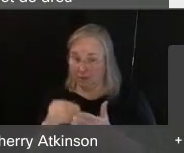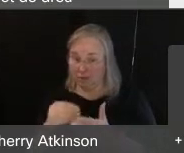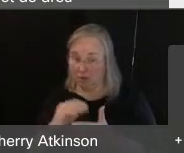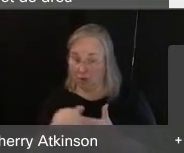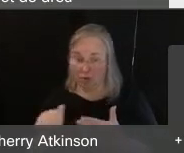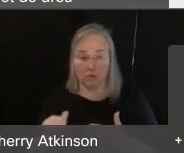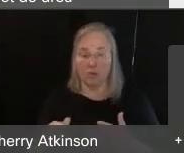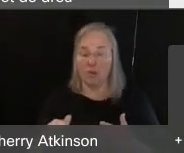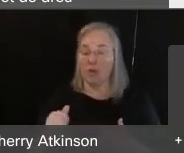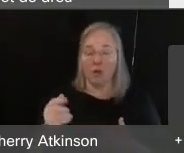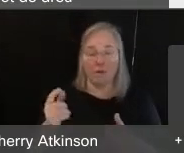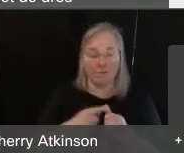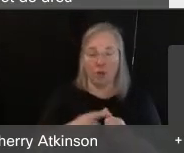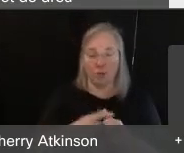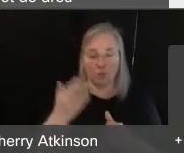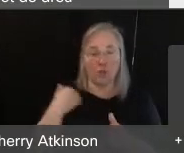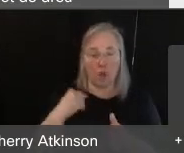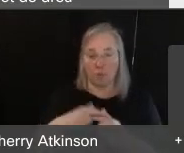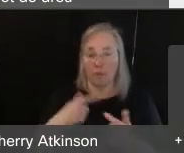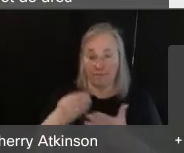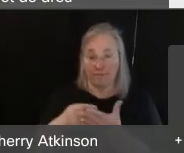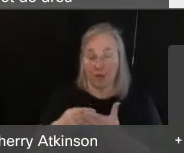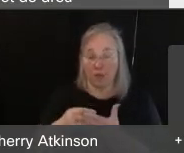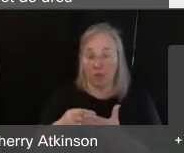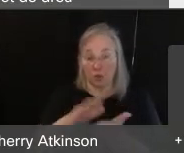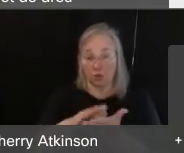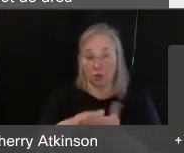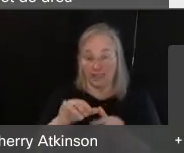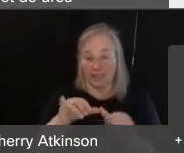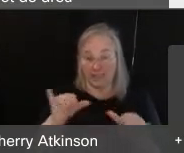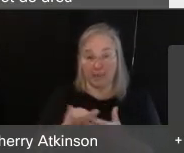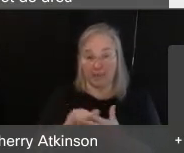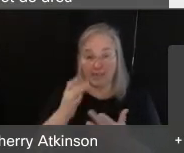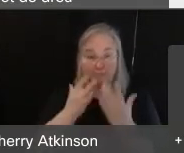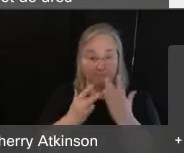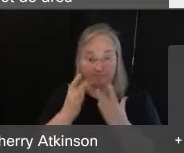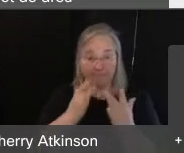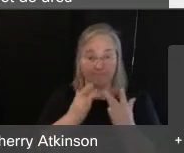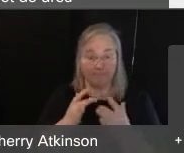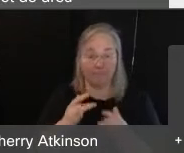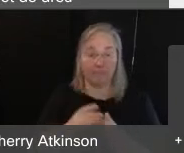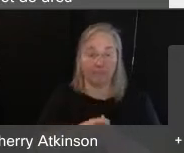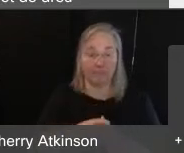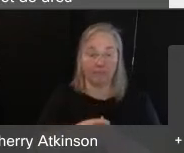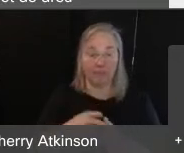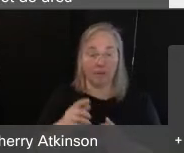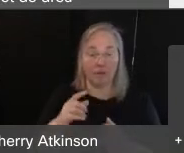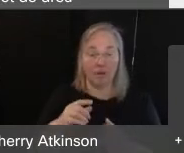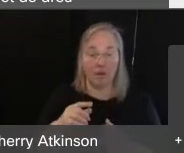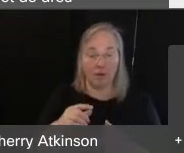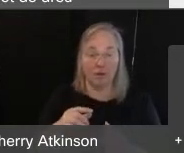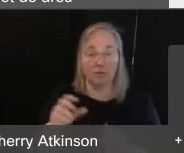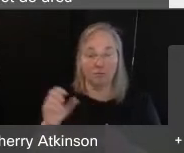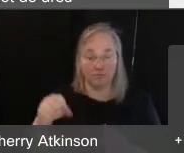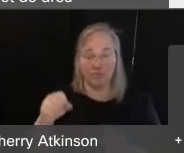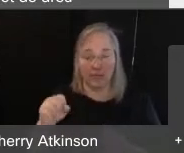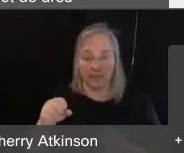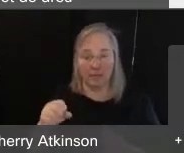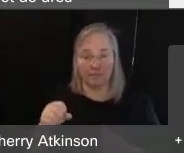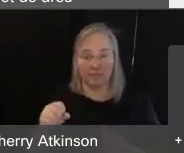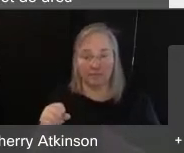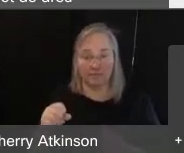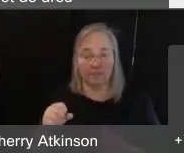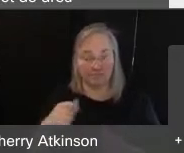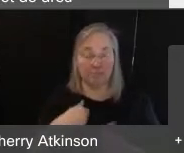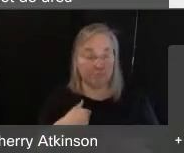school system, there's a lag, right? So when we found it, and the student number actually is more than 800 to 1,000. I'll give